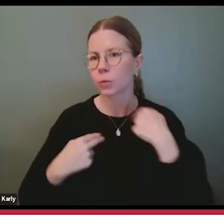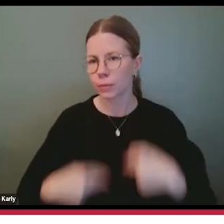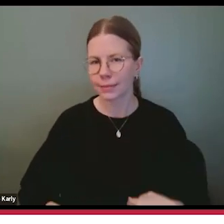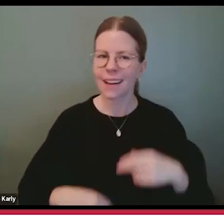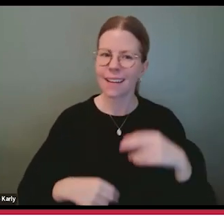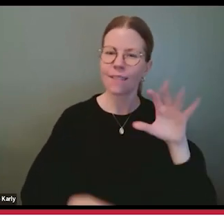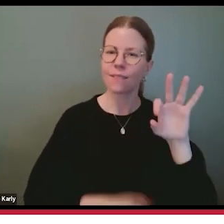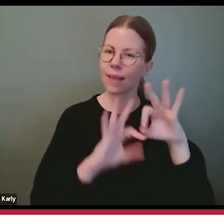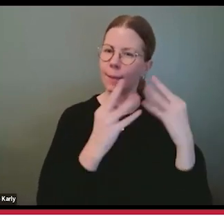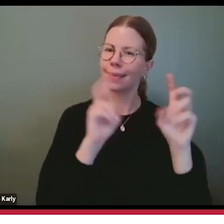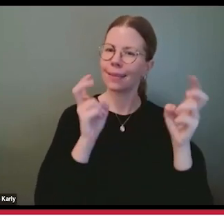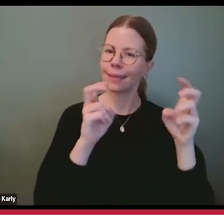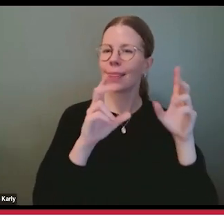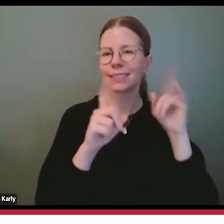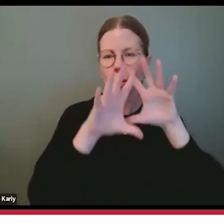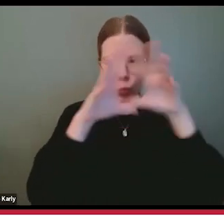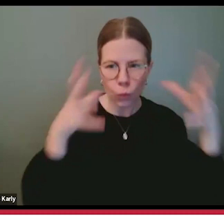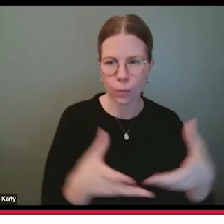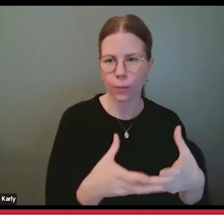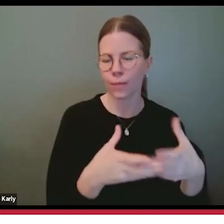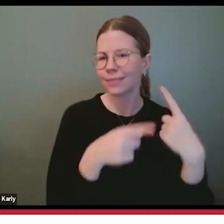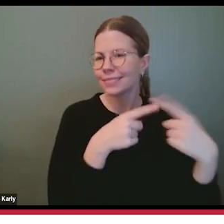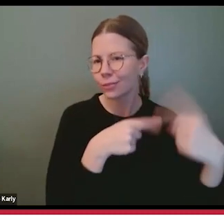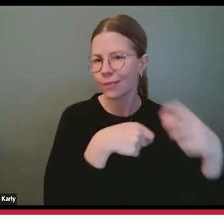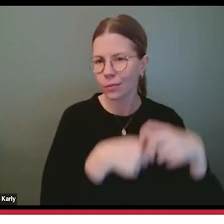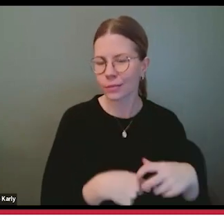filoviruses that include Ebola and Marburg, or